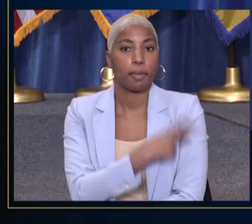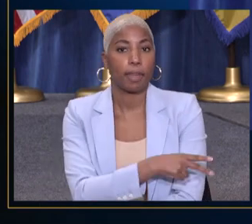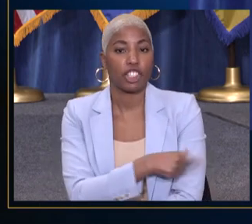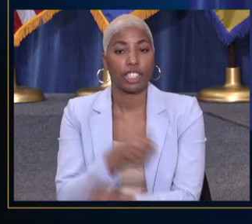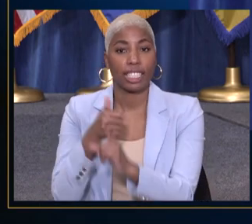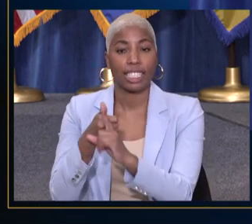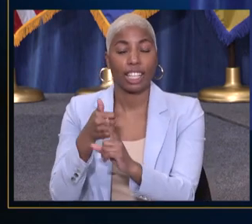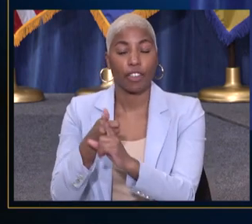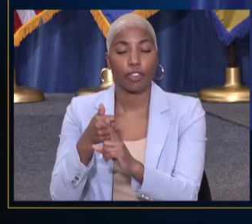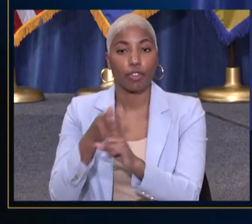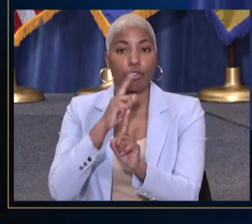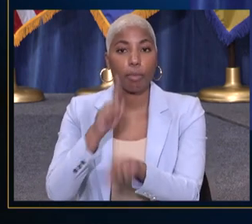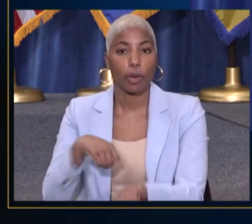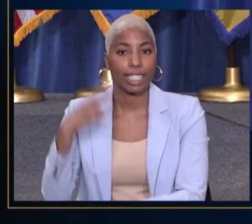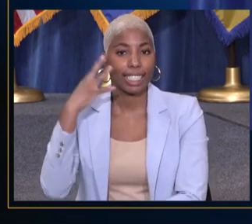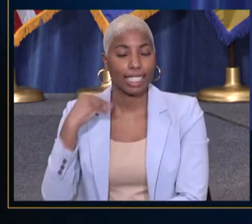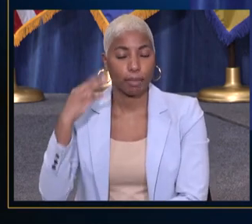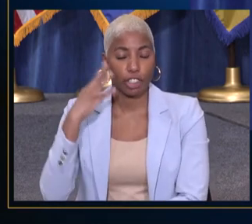self-reported experience